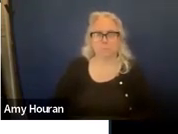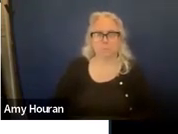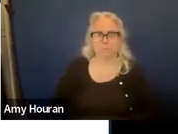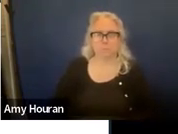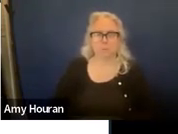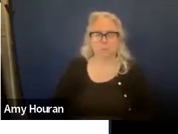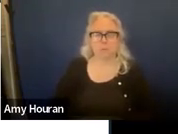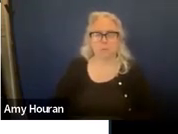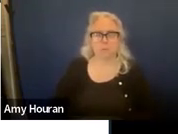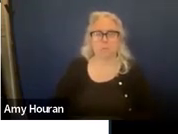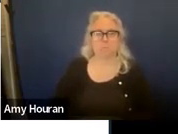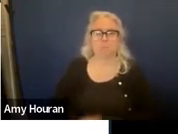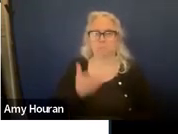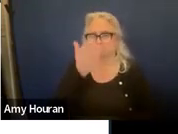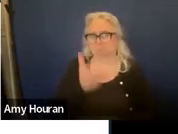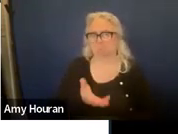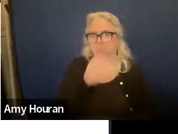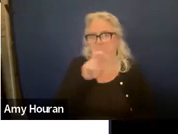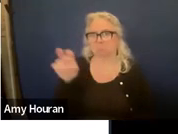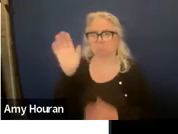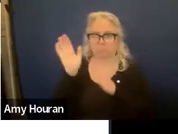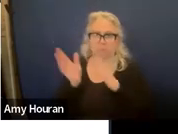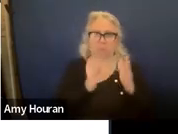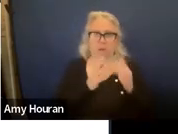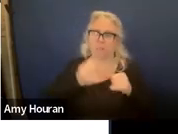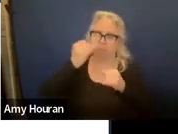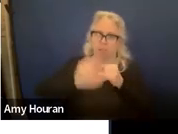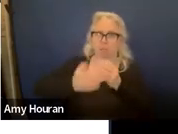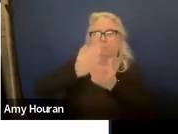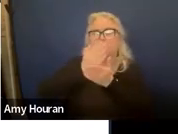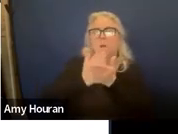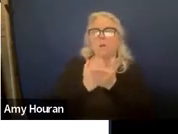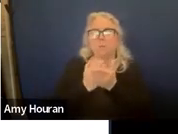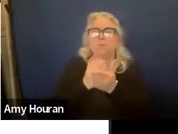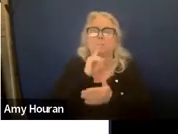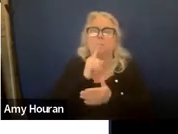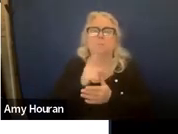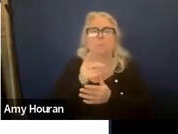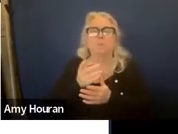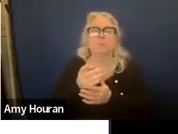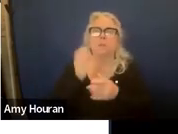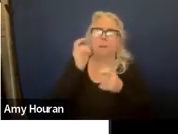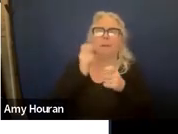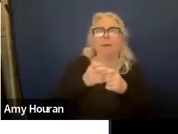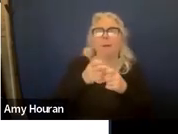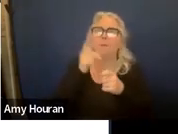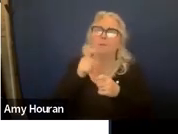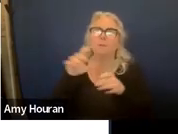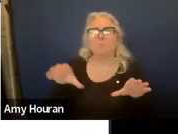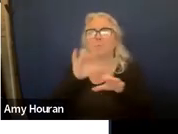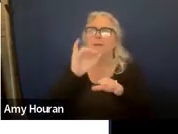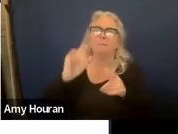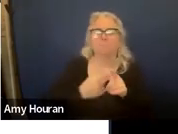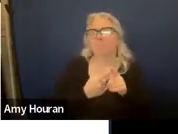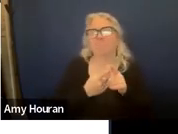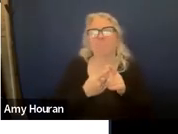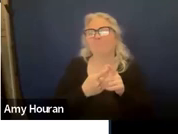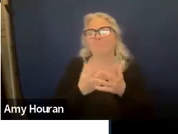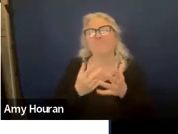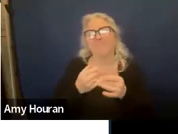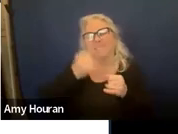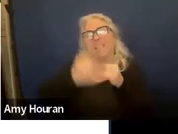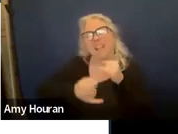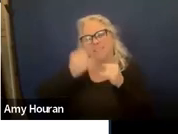And here is that transition plan. And like I said, that's the very last piece. So it's really hard to think about, oh, we should do that first because it's at the